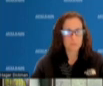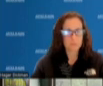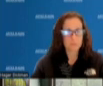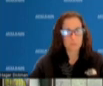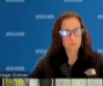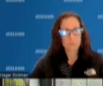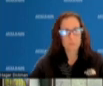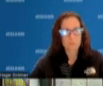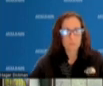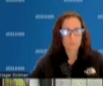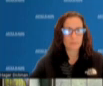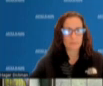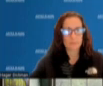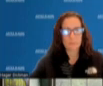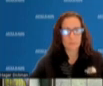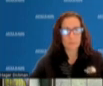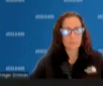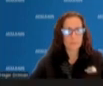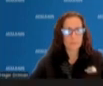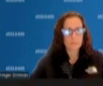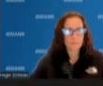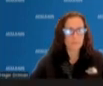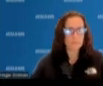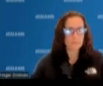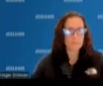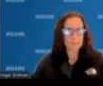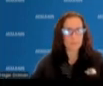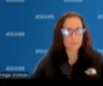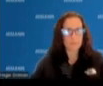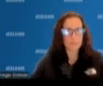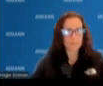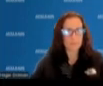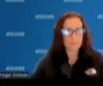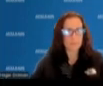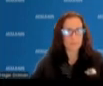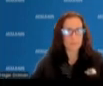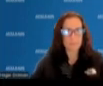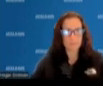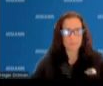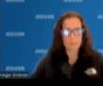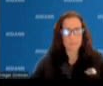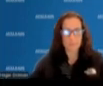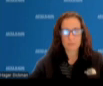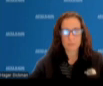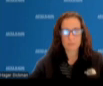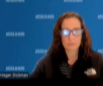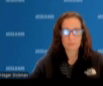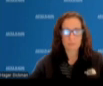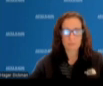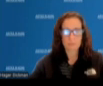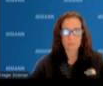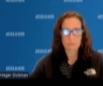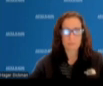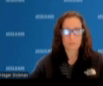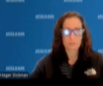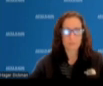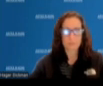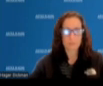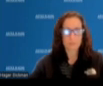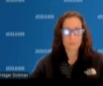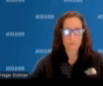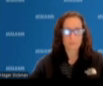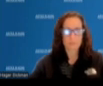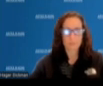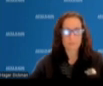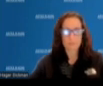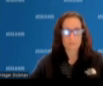are excited to be with you today. Very, very timely topic as things are happening on the Hill